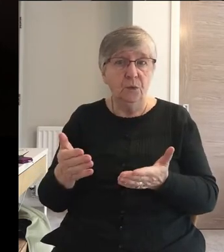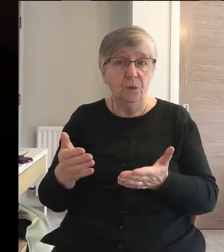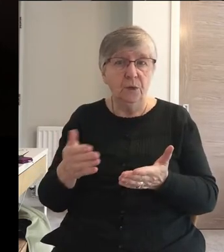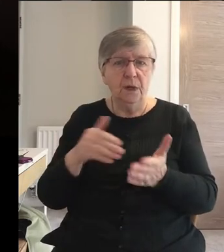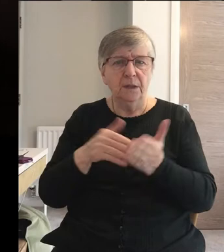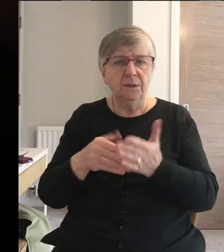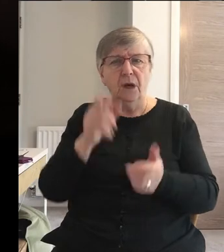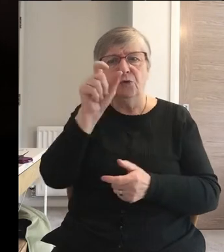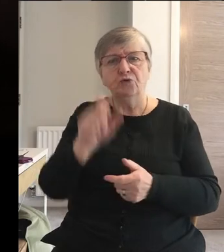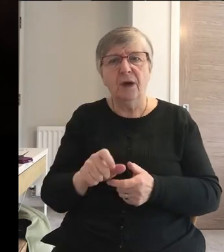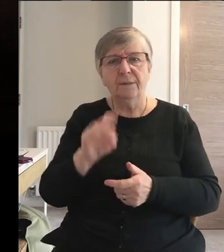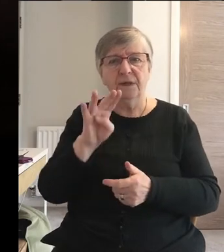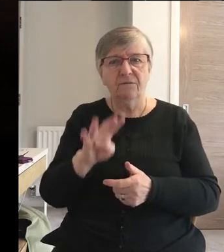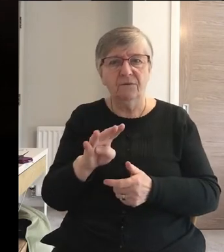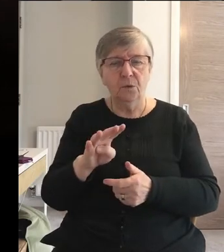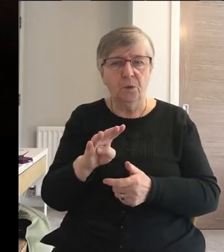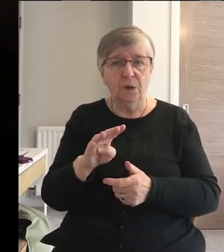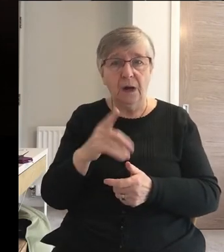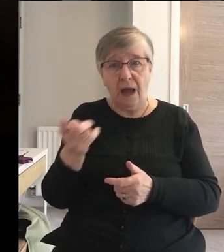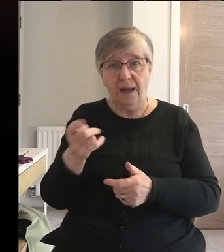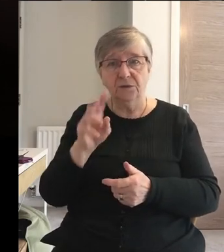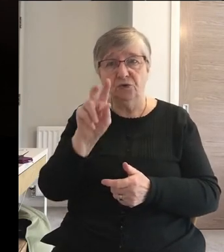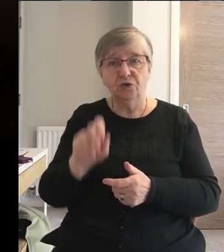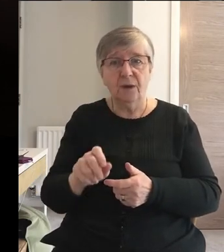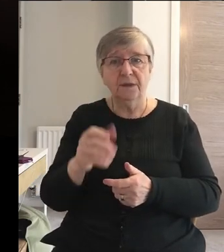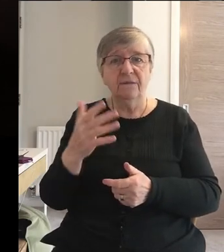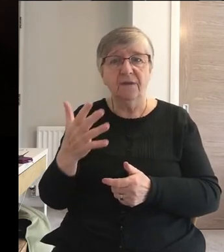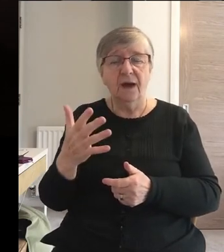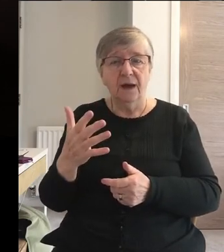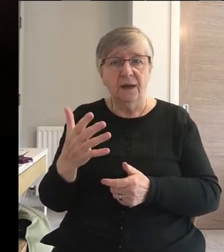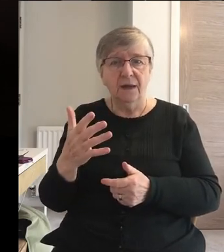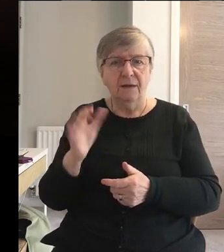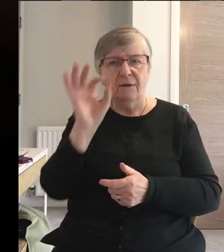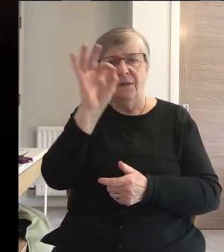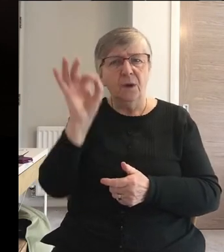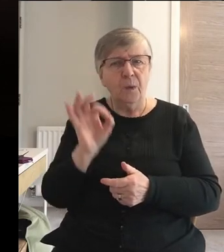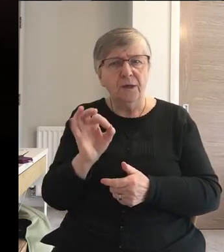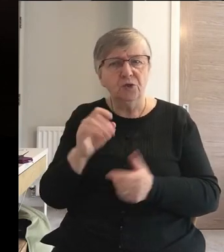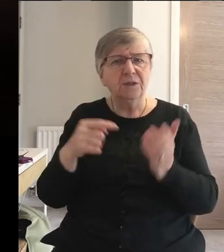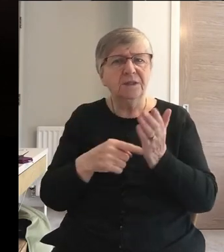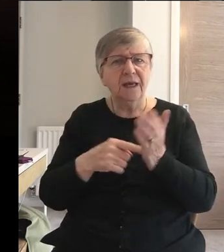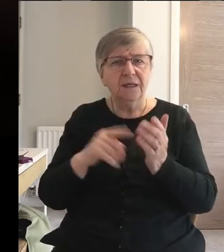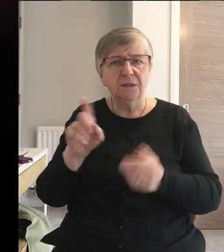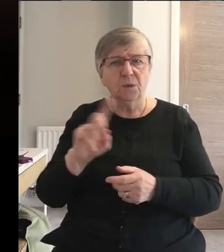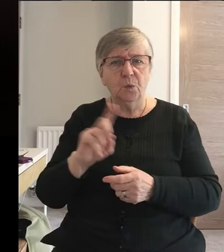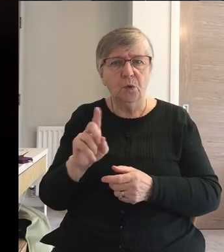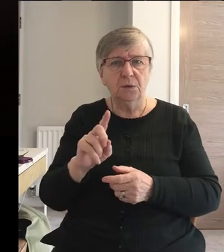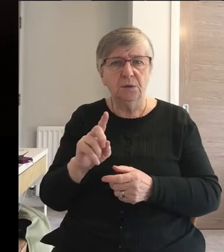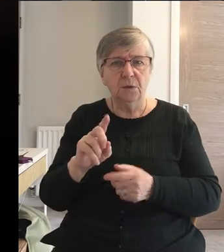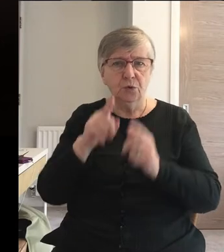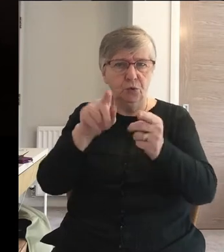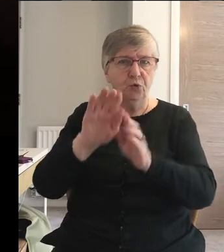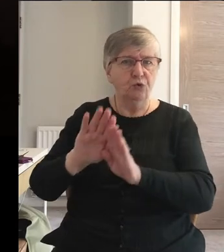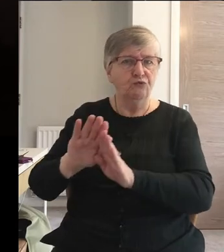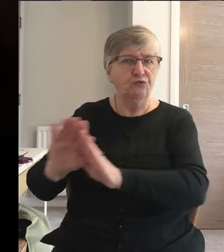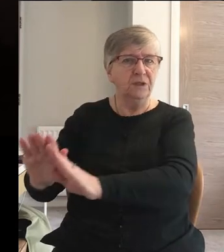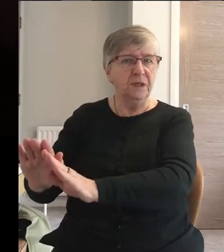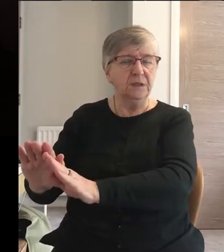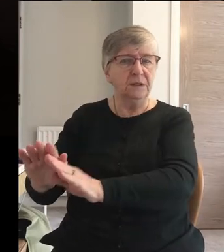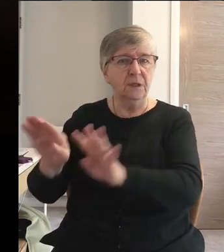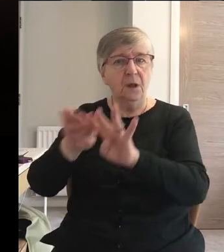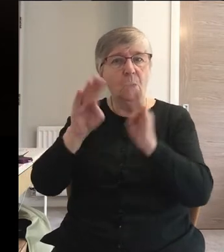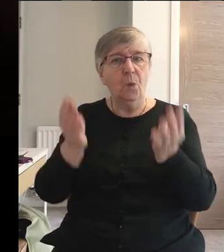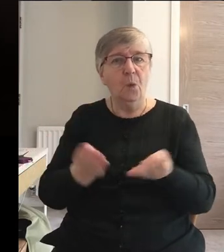in chapter 4 and into chapter 5, the question, the test is whether we are resisting the ways